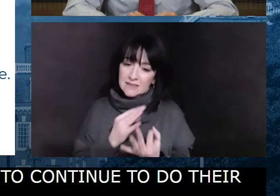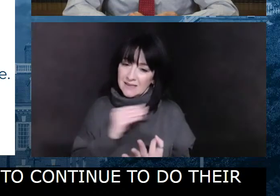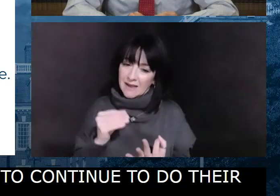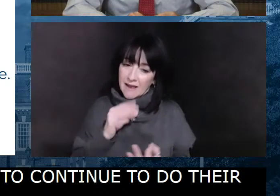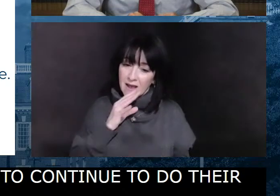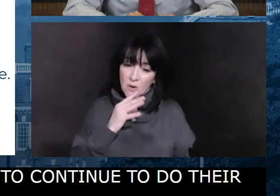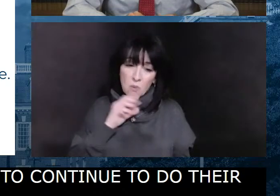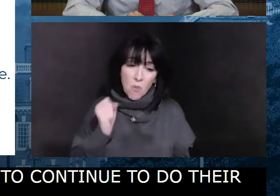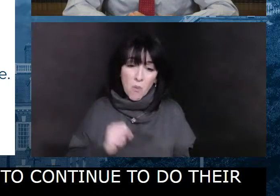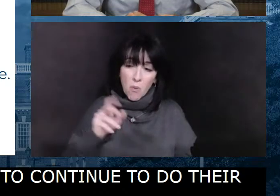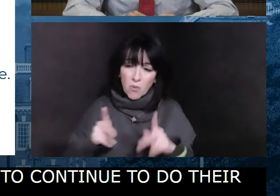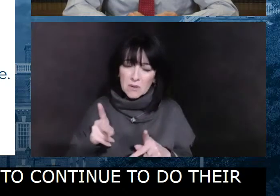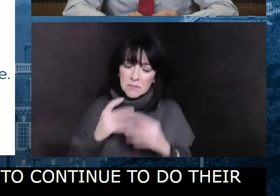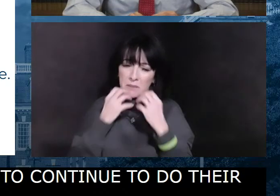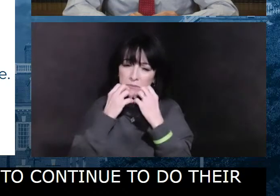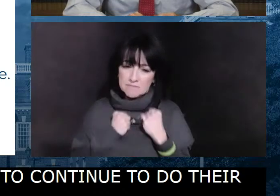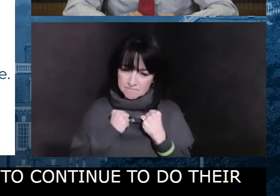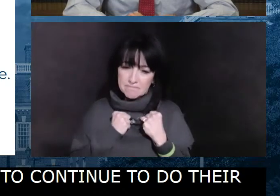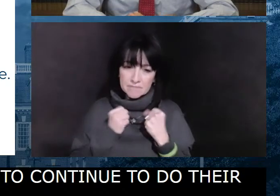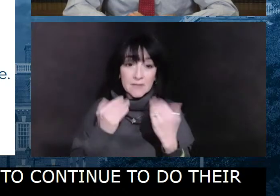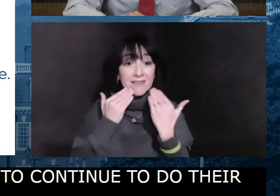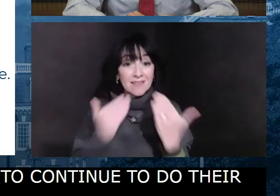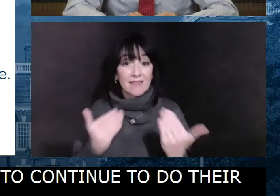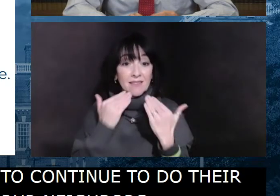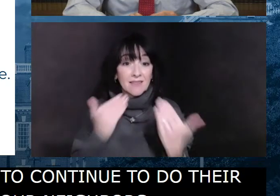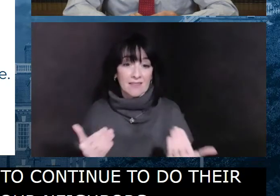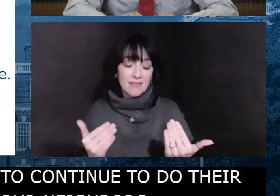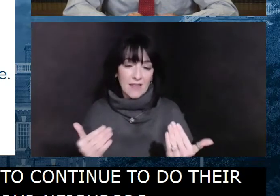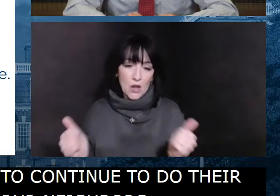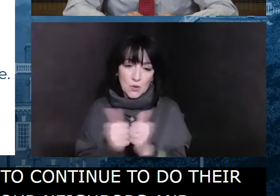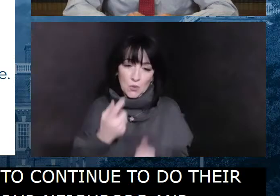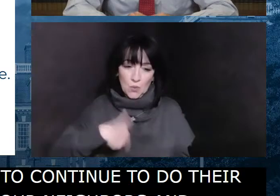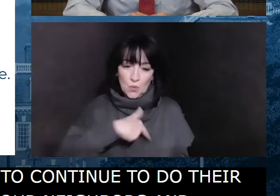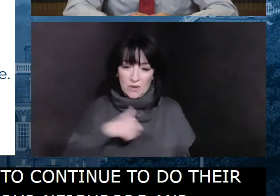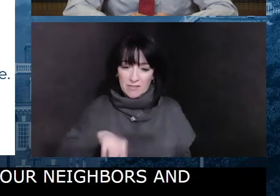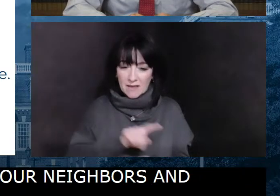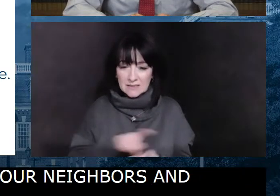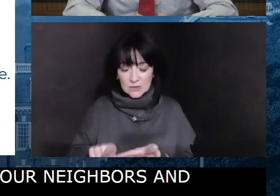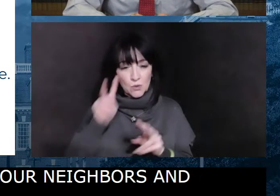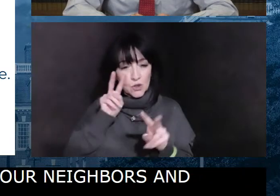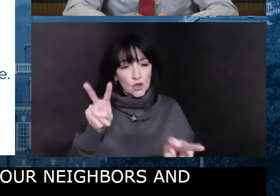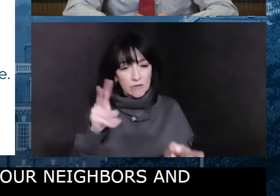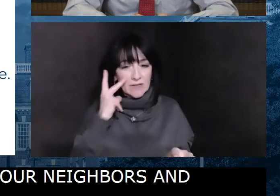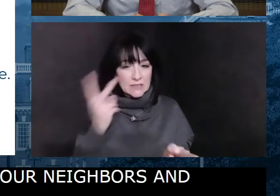in Delaware. So thank you for joining us again this week, and we look forward to seeing you the next time.